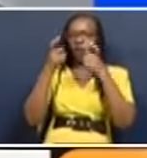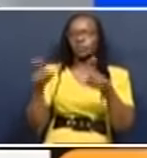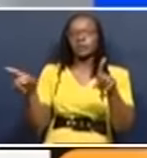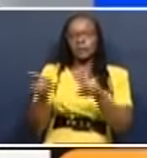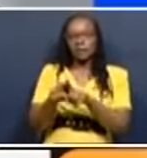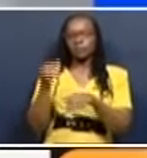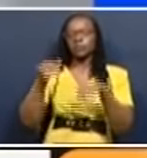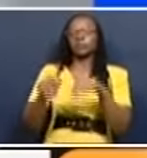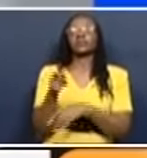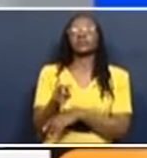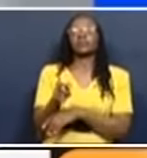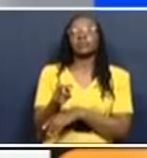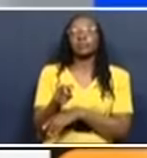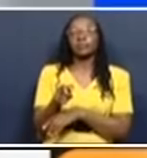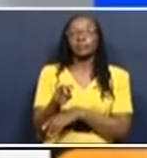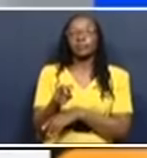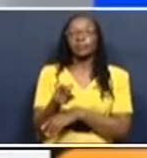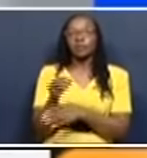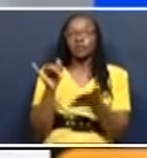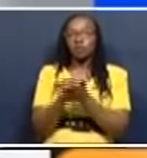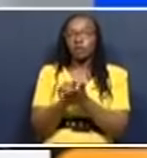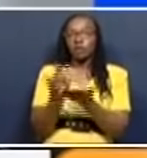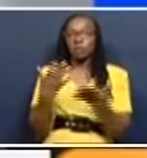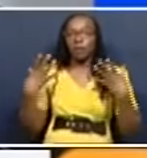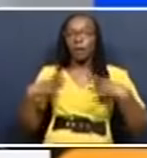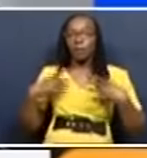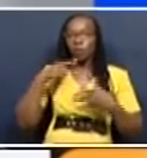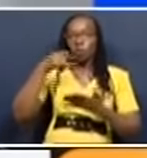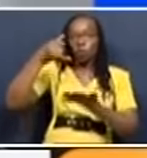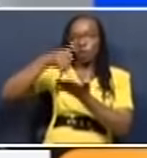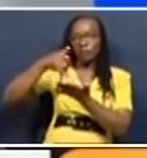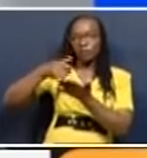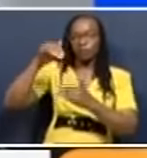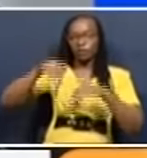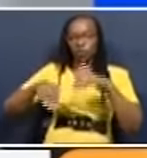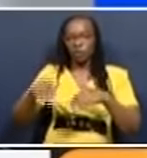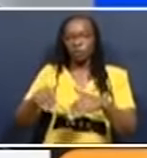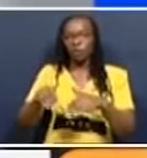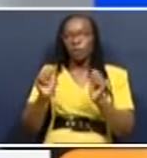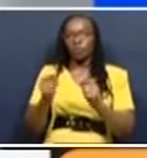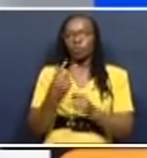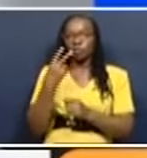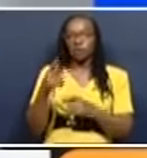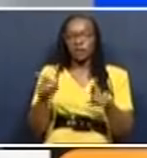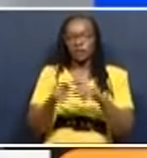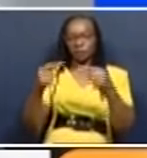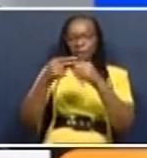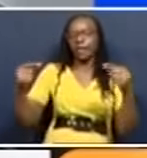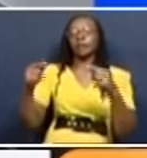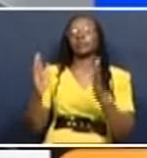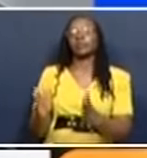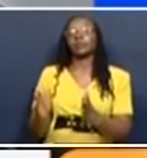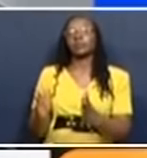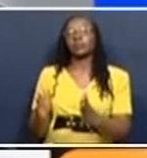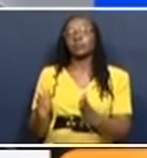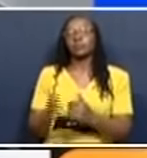dirty game. So that they are, the people who are involved in corruption are seen as our enemies, and we put them